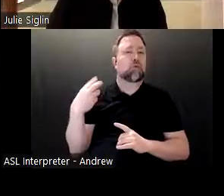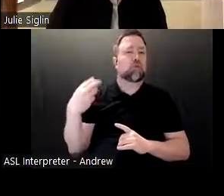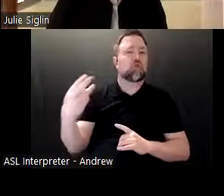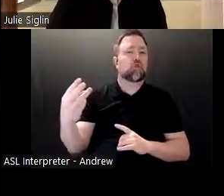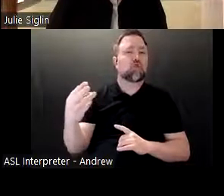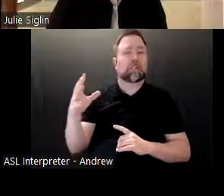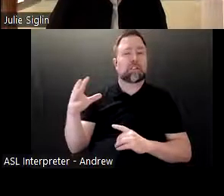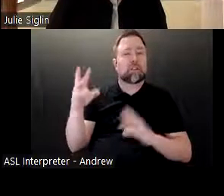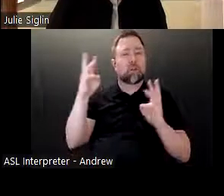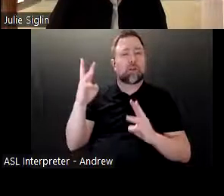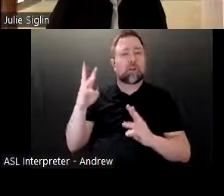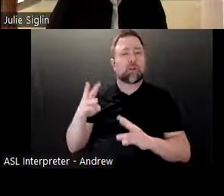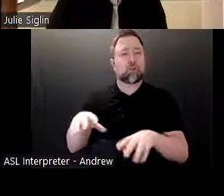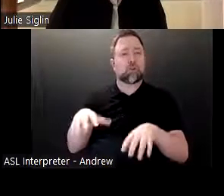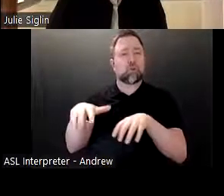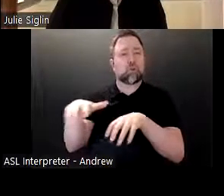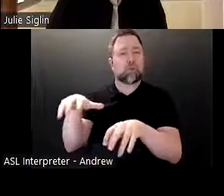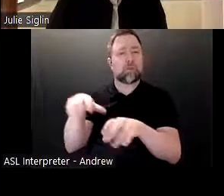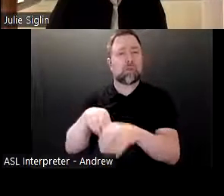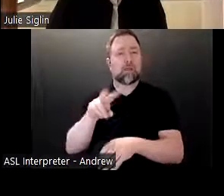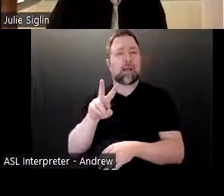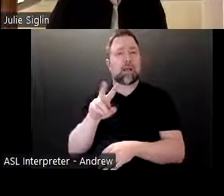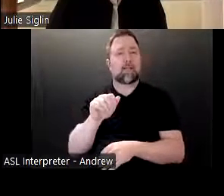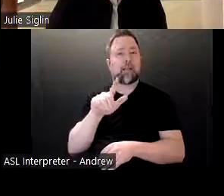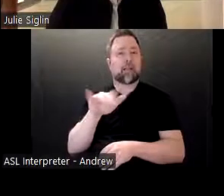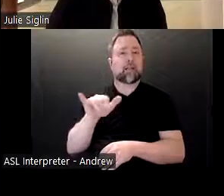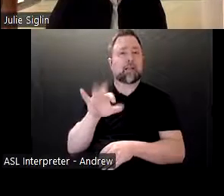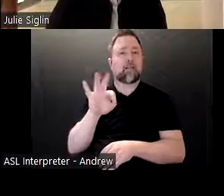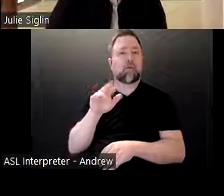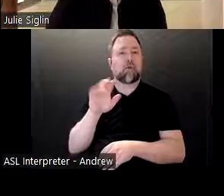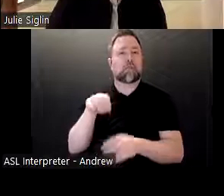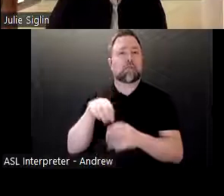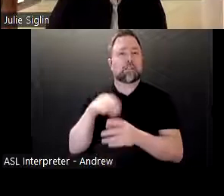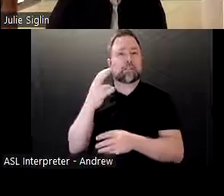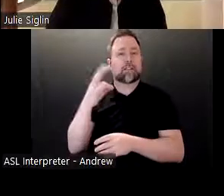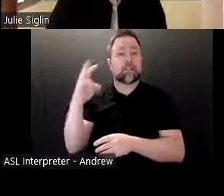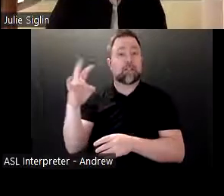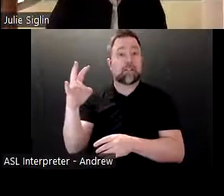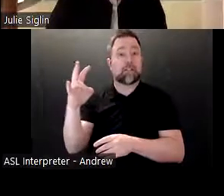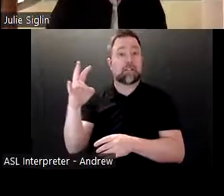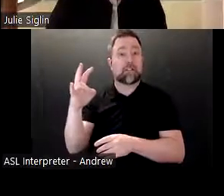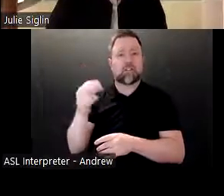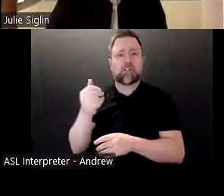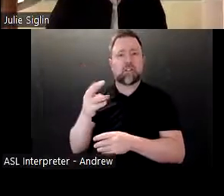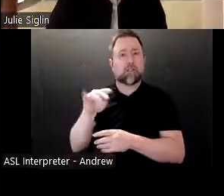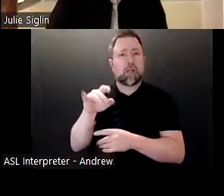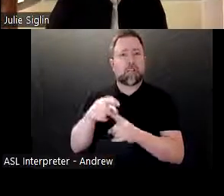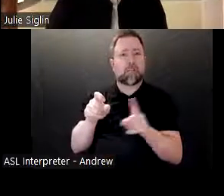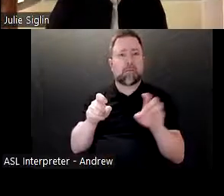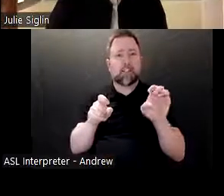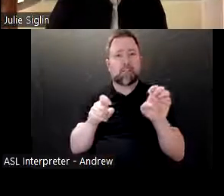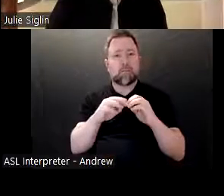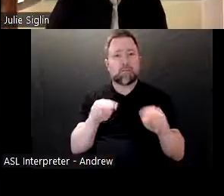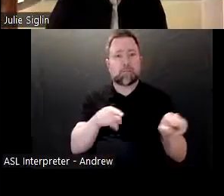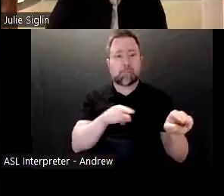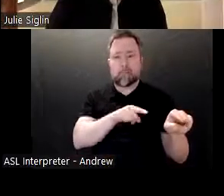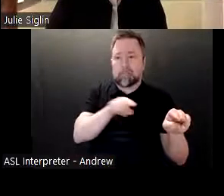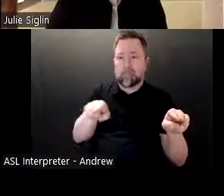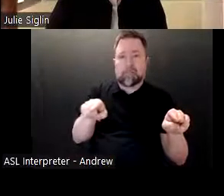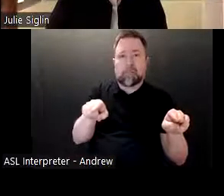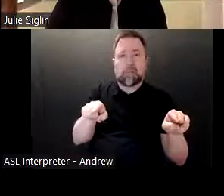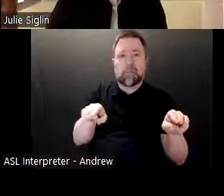with his troops at Valley Forge in 1777. And just a few miles from the Esherick Museum, you can visit this